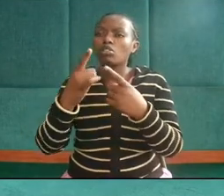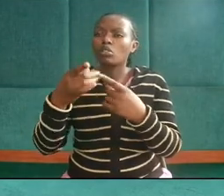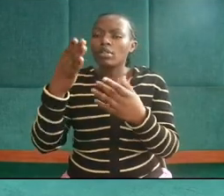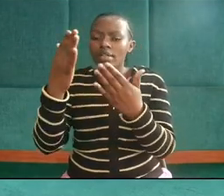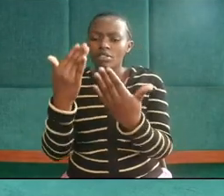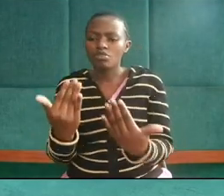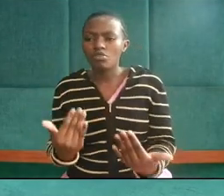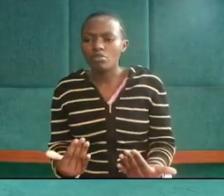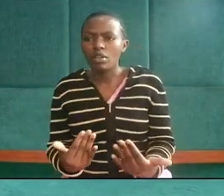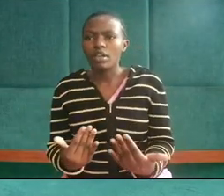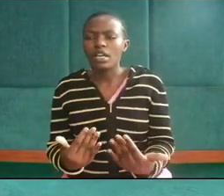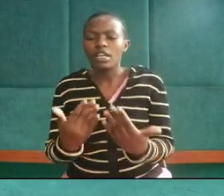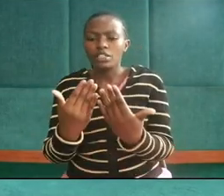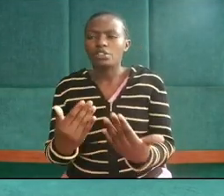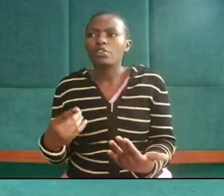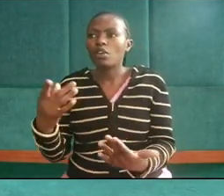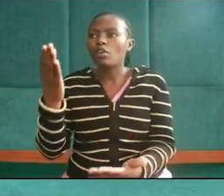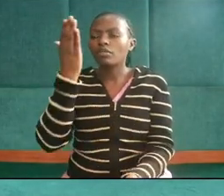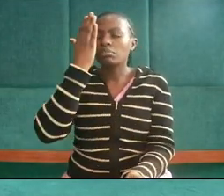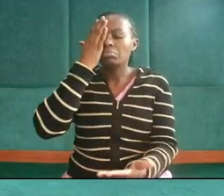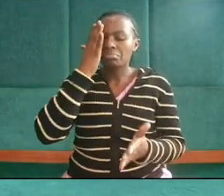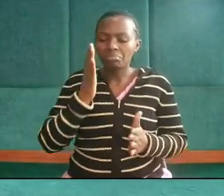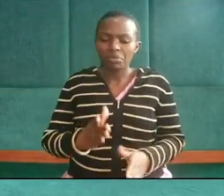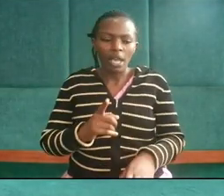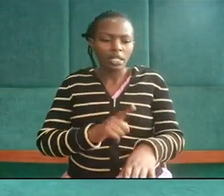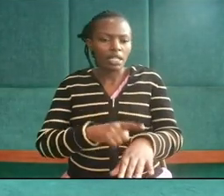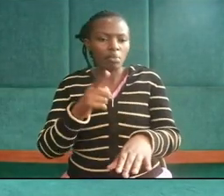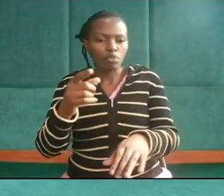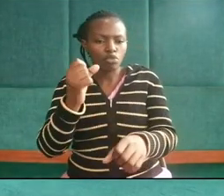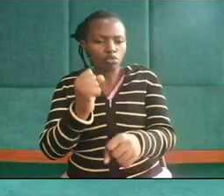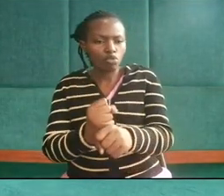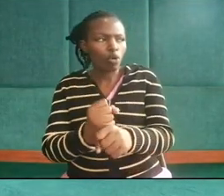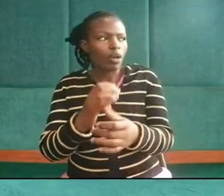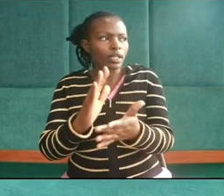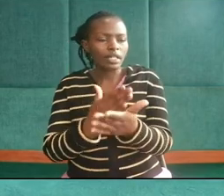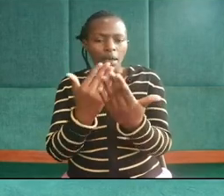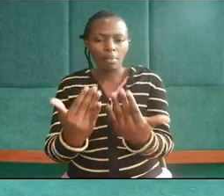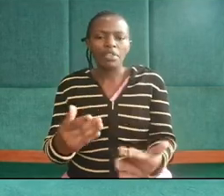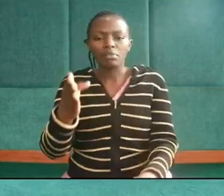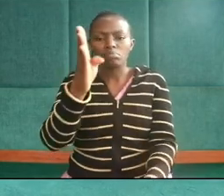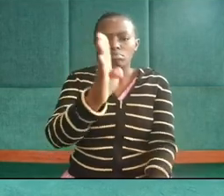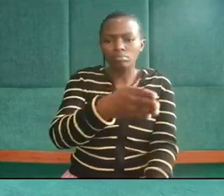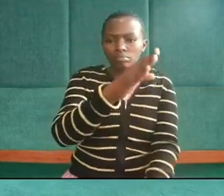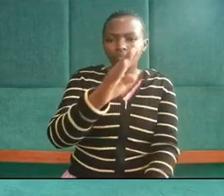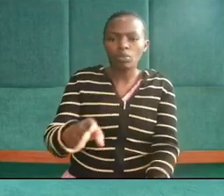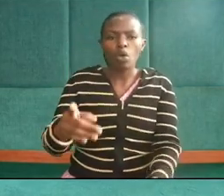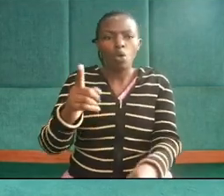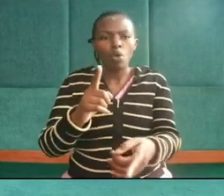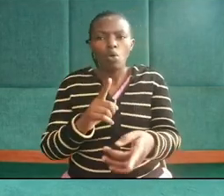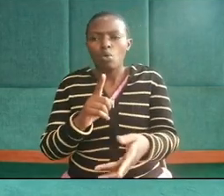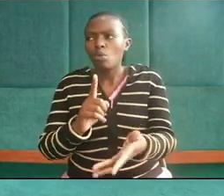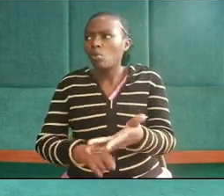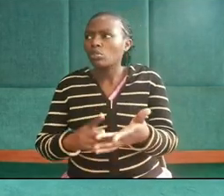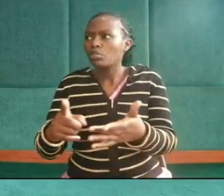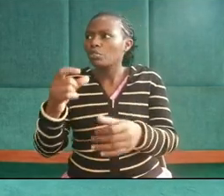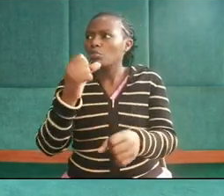Israel, when you do something wrong, what do you do so that you are forgiven?